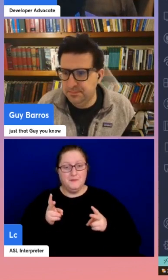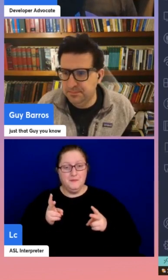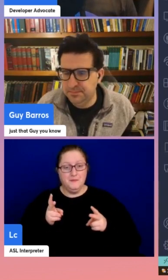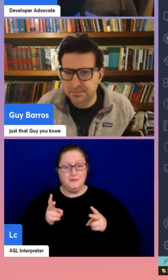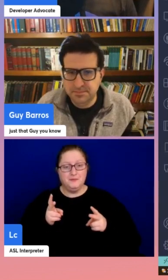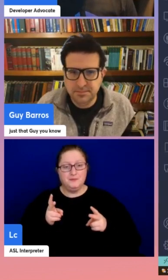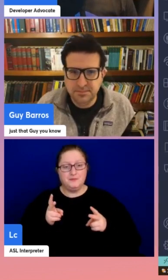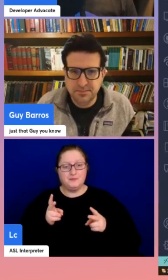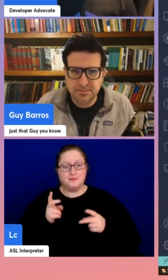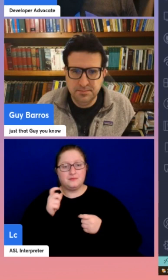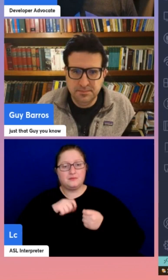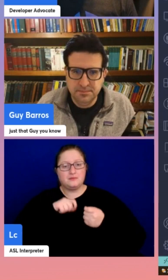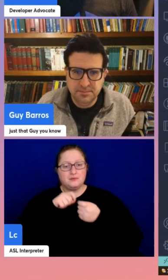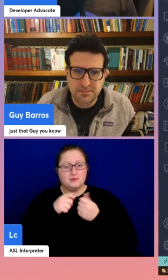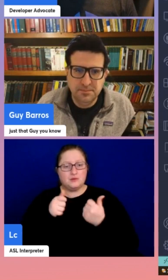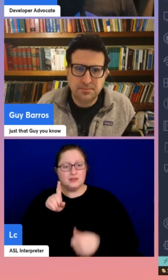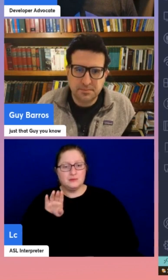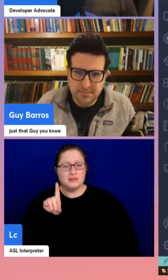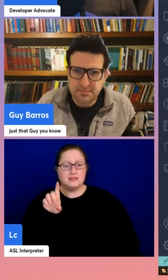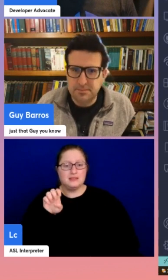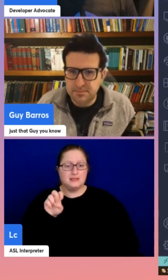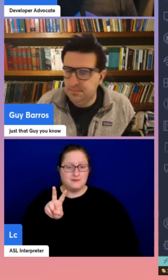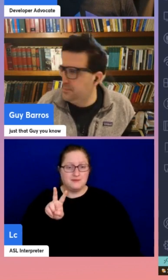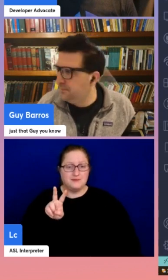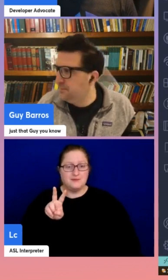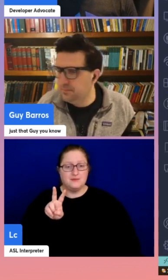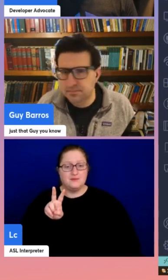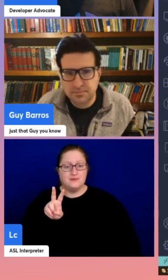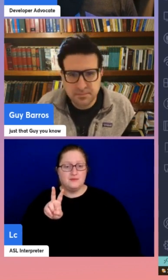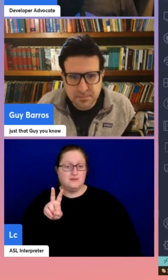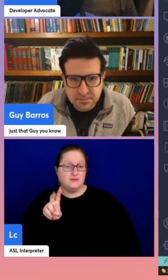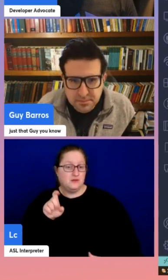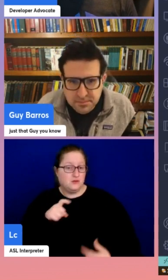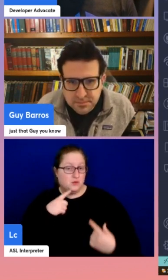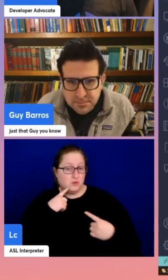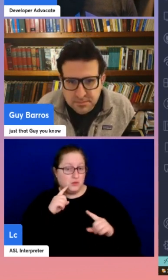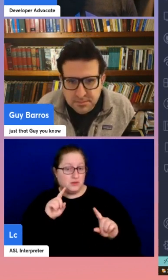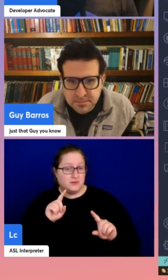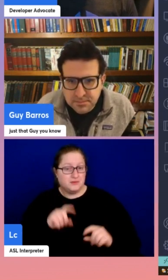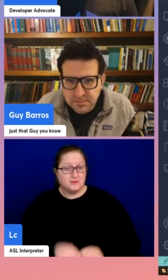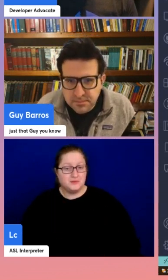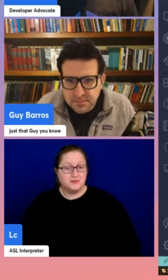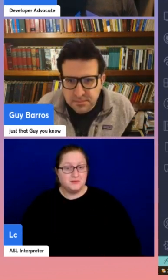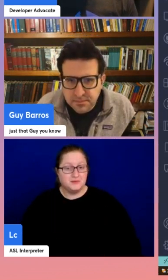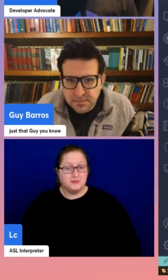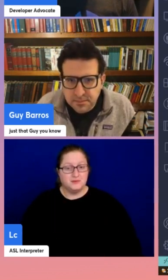need to specify the database, which is dev, and that might work. Let's have a look.